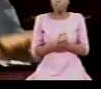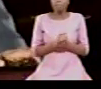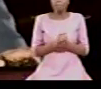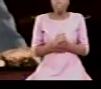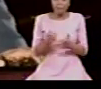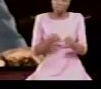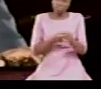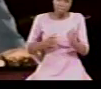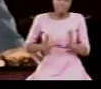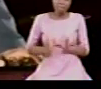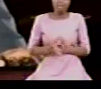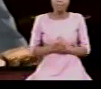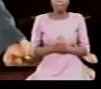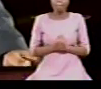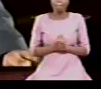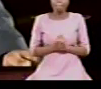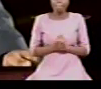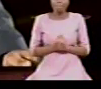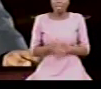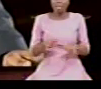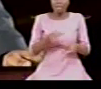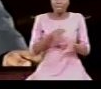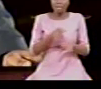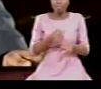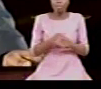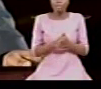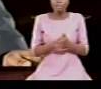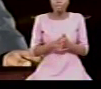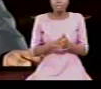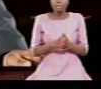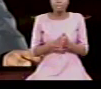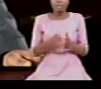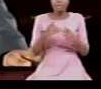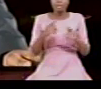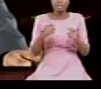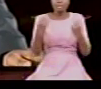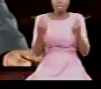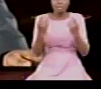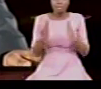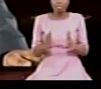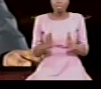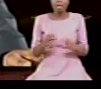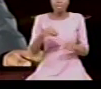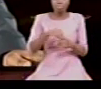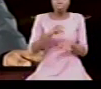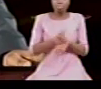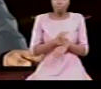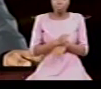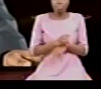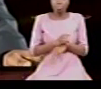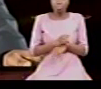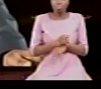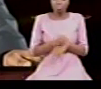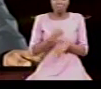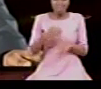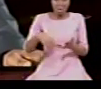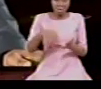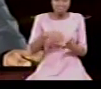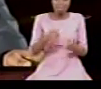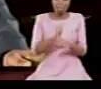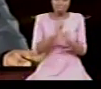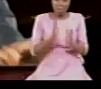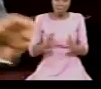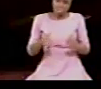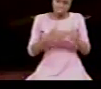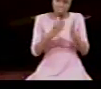backslider, the hypocrite, the sick sinner, though in church, among the workers, among the